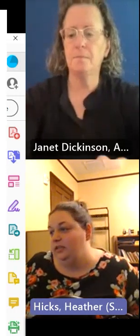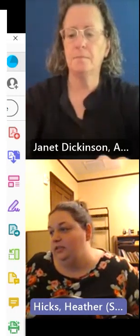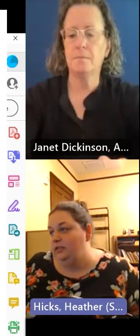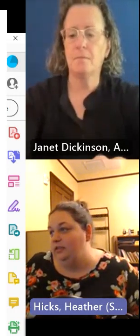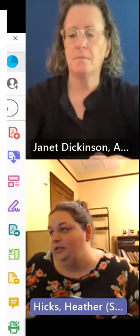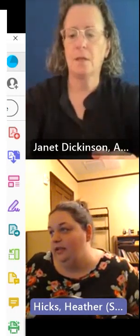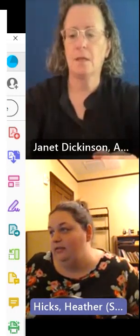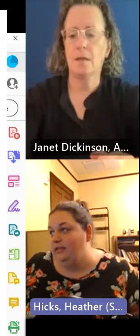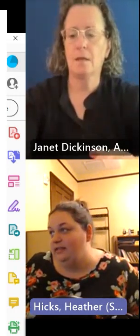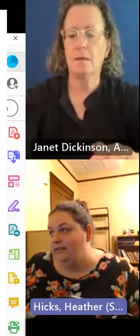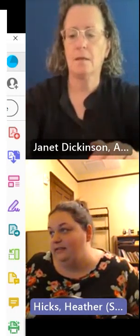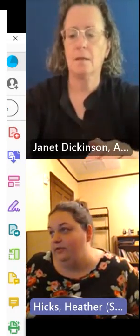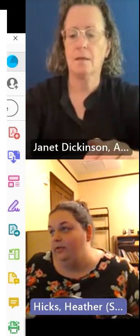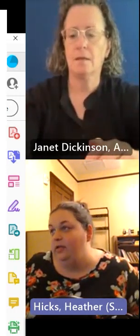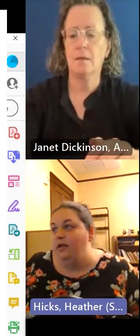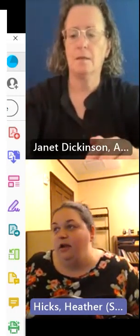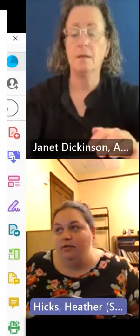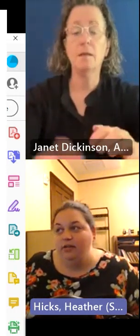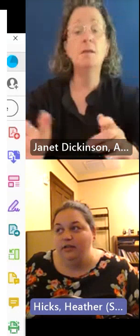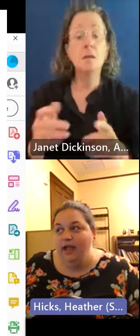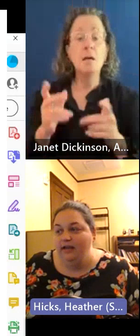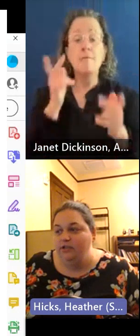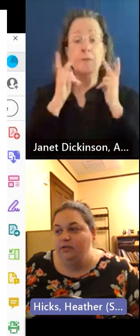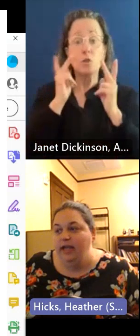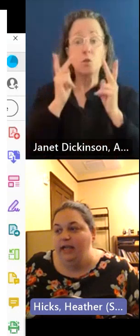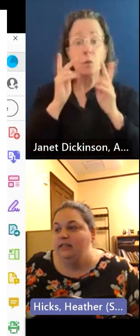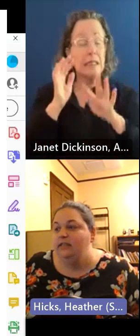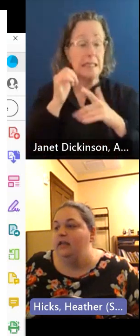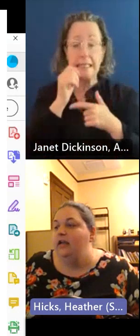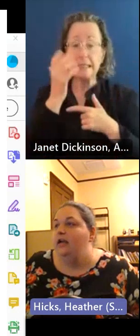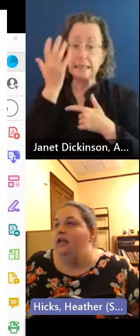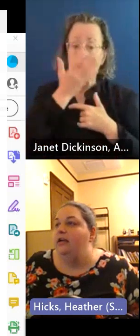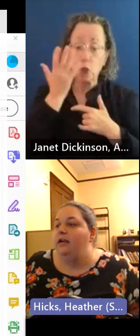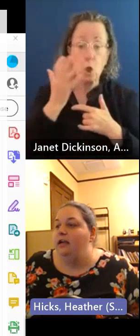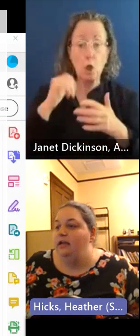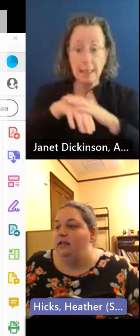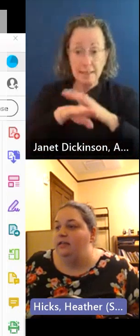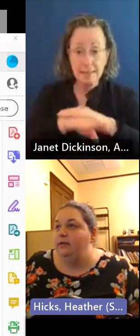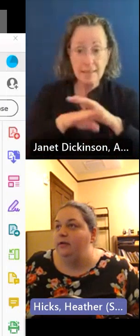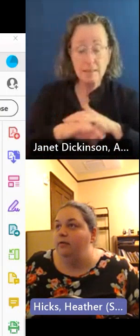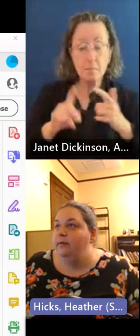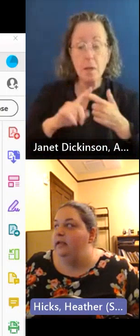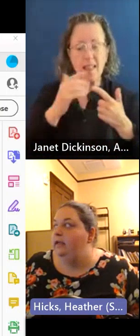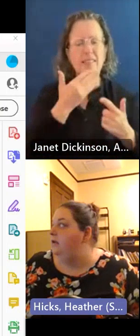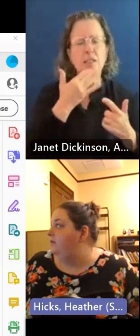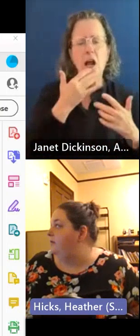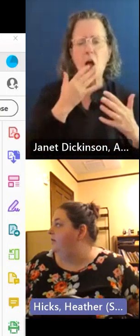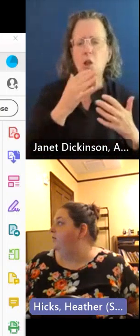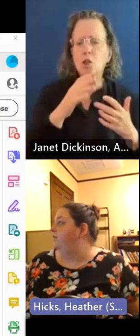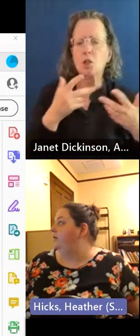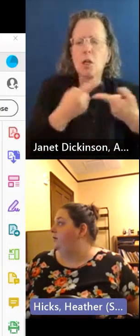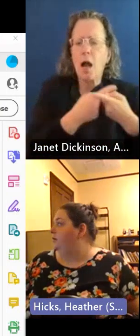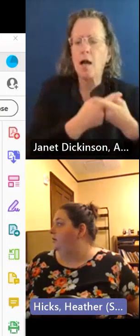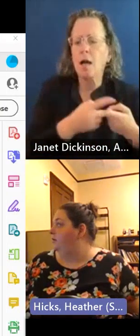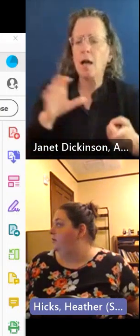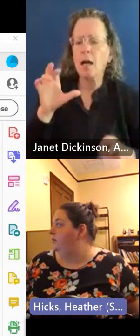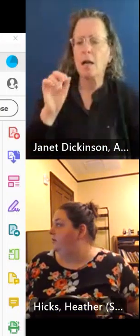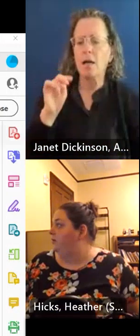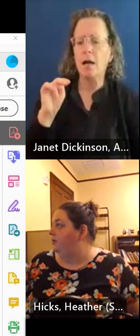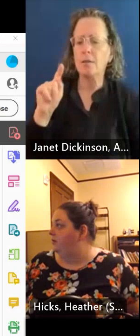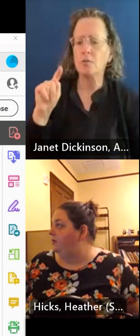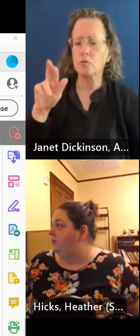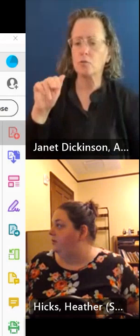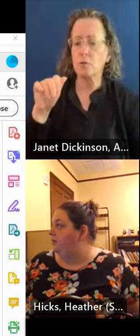it look like it's accessible? Are the headings too light? There is, I'm going to open it. Sorry, it's over here.